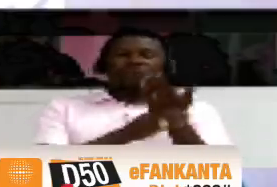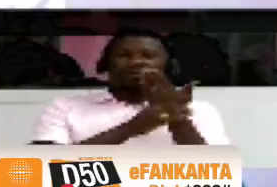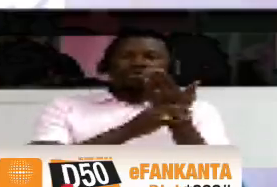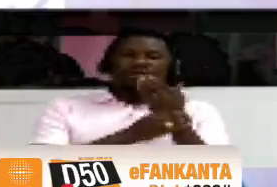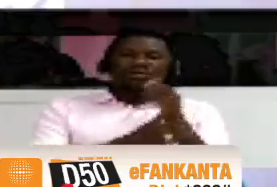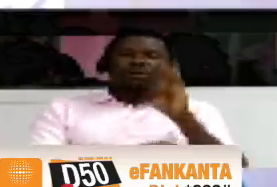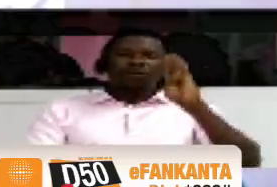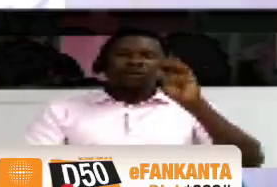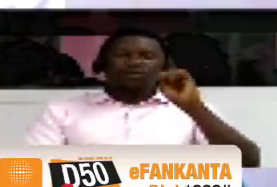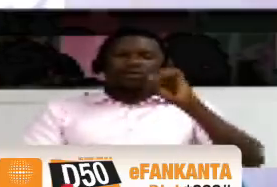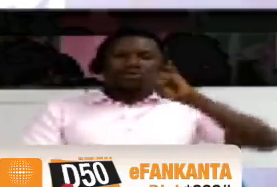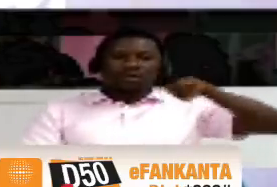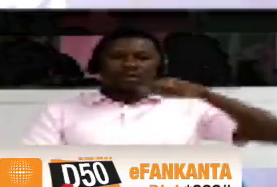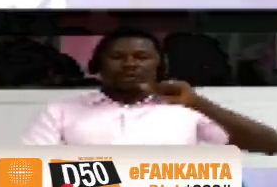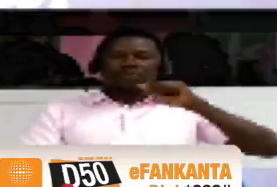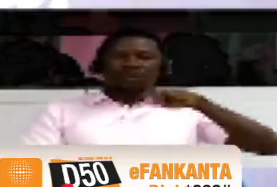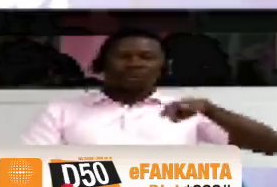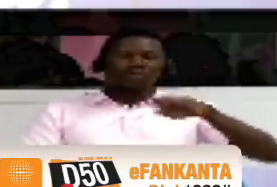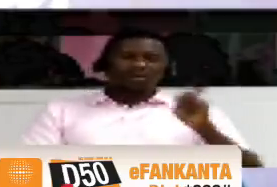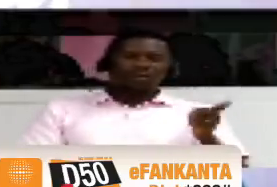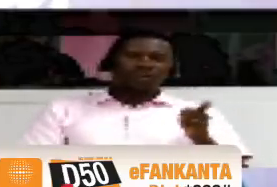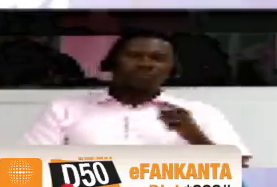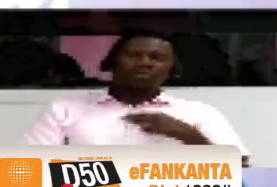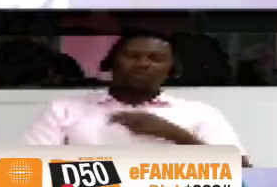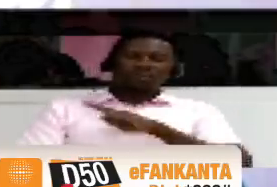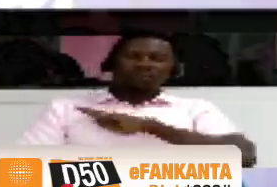was then the vice principal.